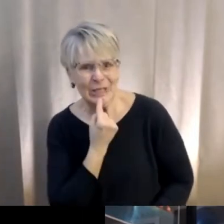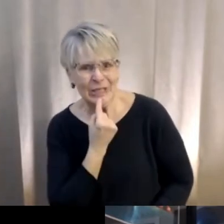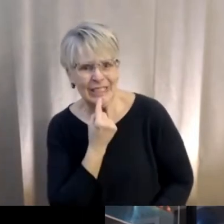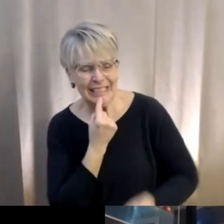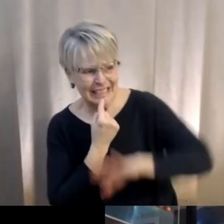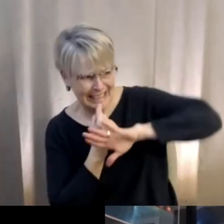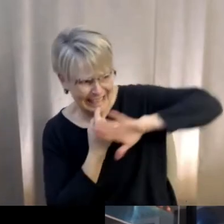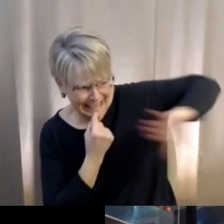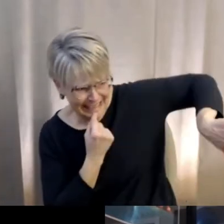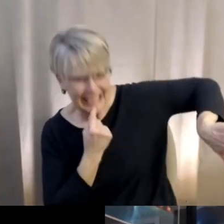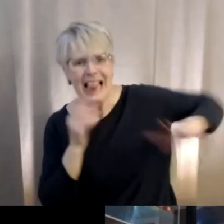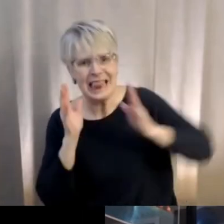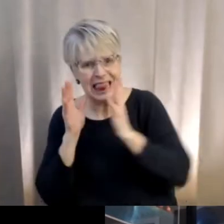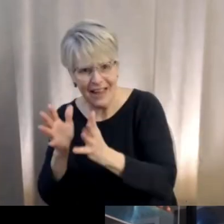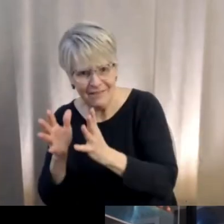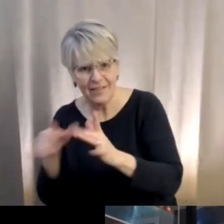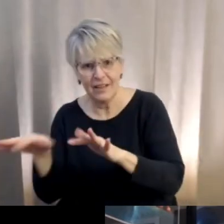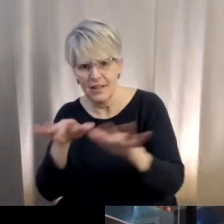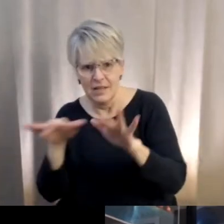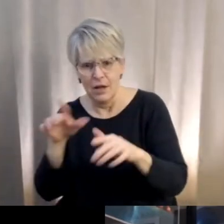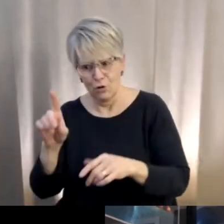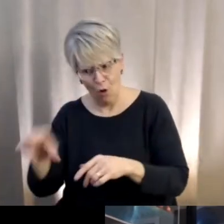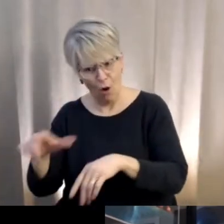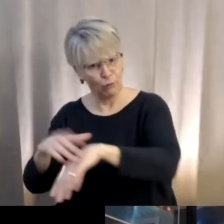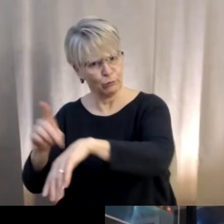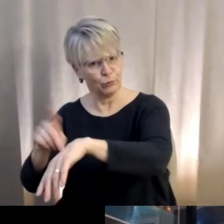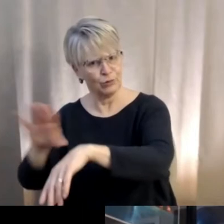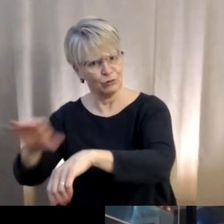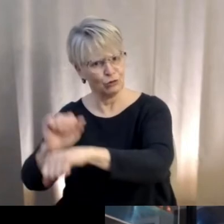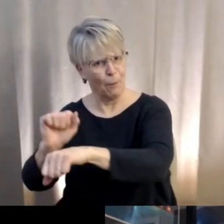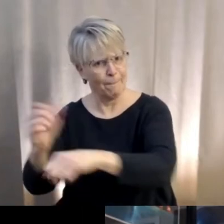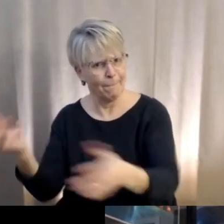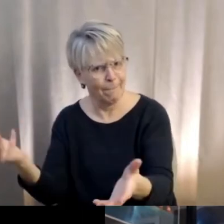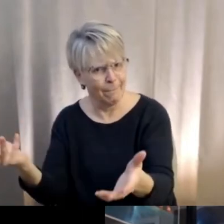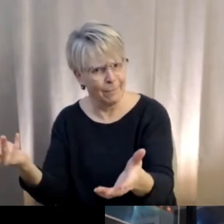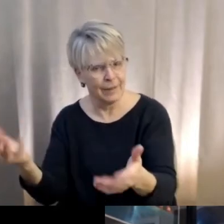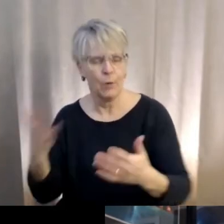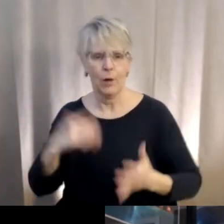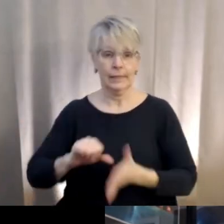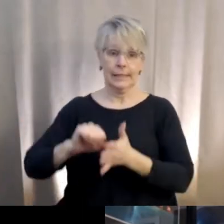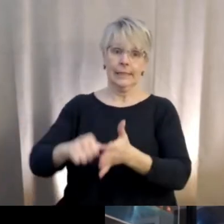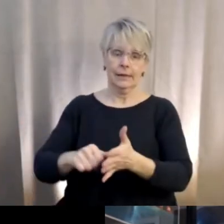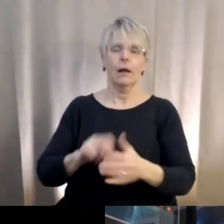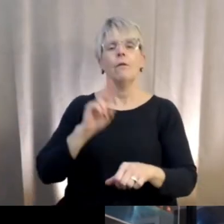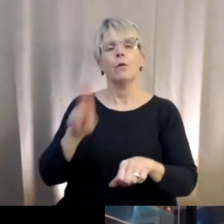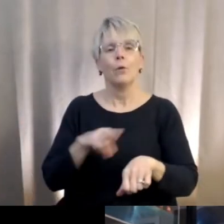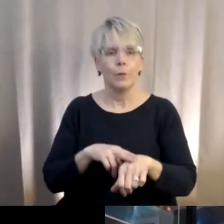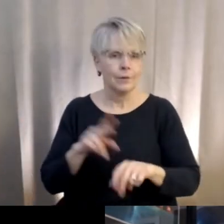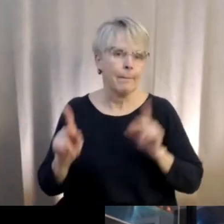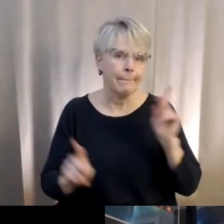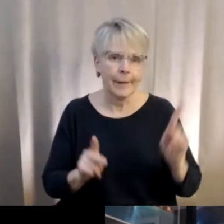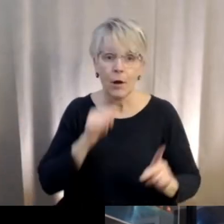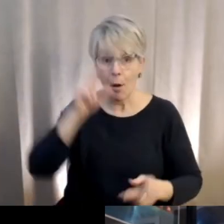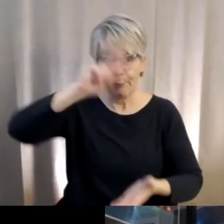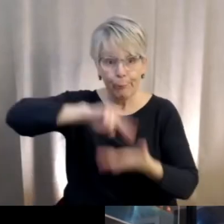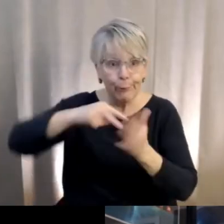you just give them a step and let them kind of collect themselves? And once again, I want to reinforce, of course, people don't realize